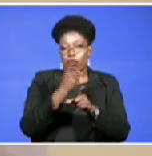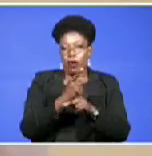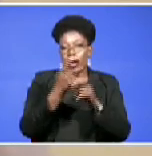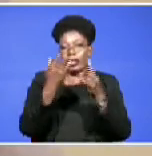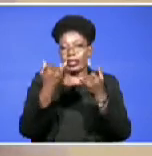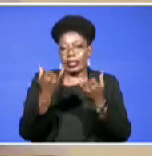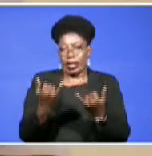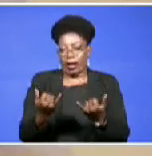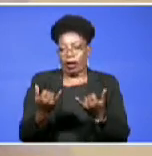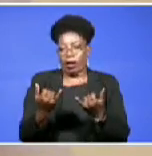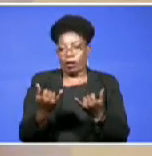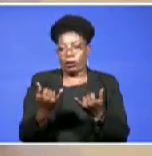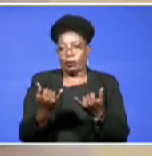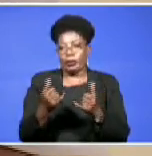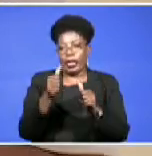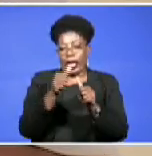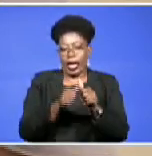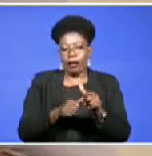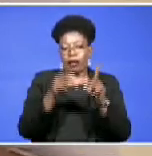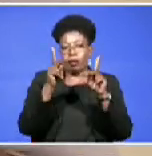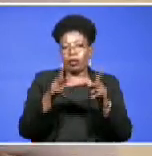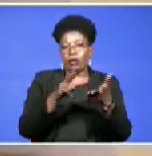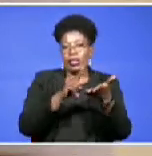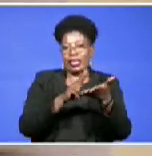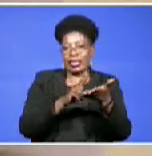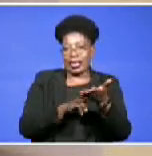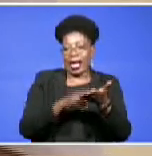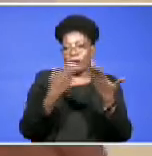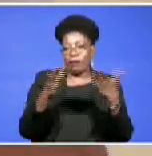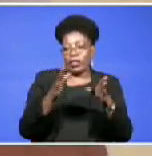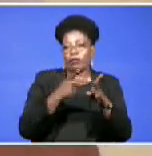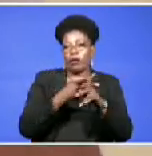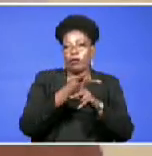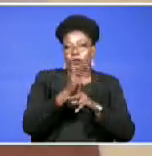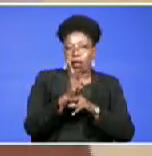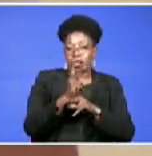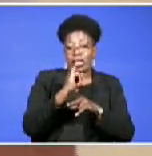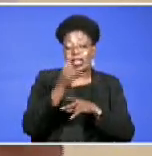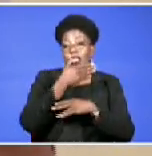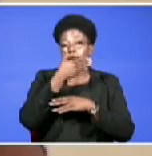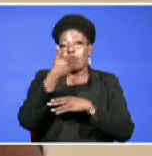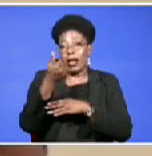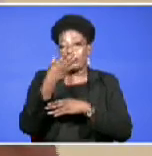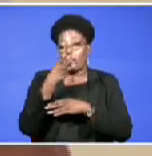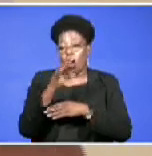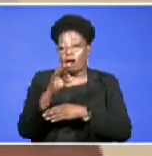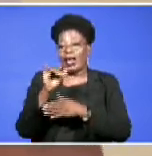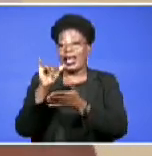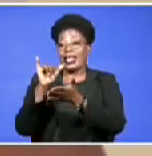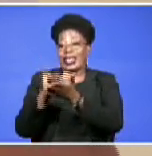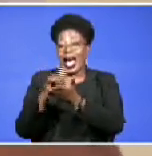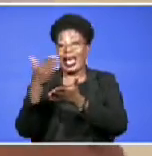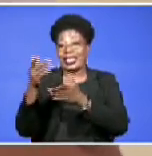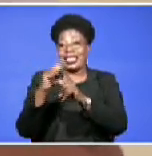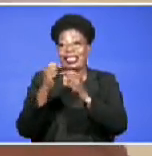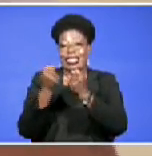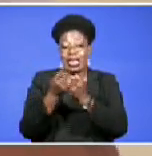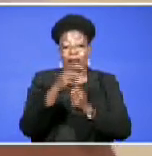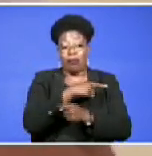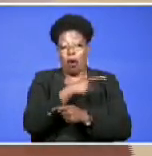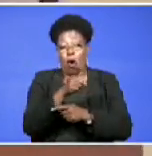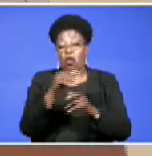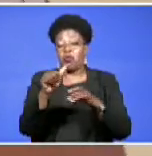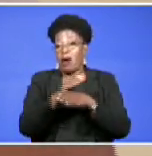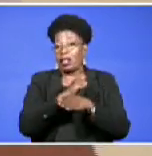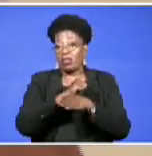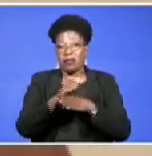now, everybody who signed professional is the best of that team. Like all these guys that practice, they're the